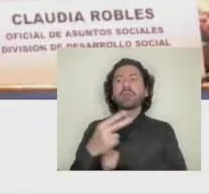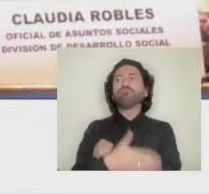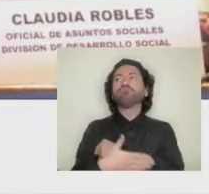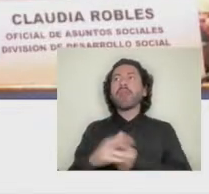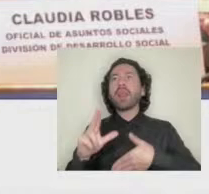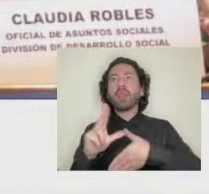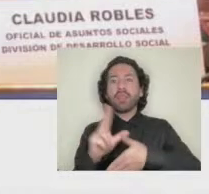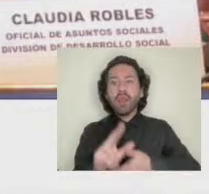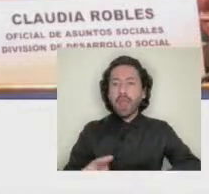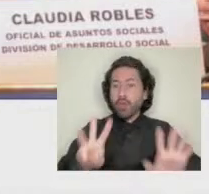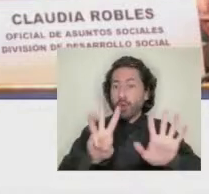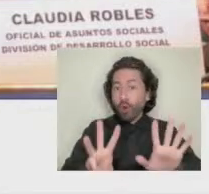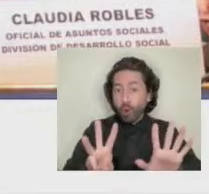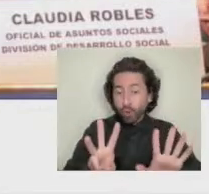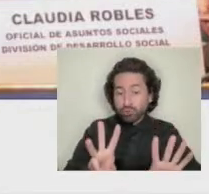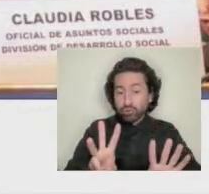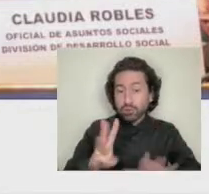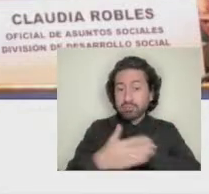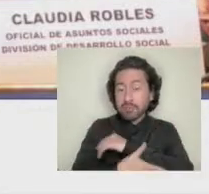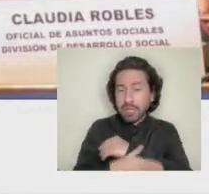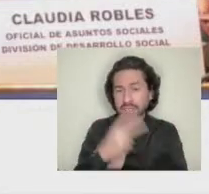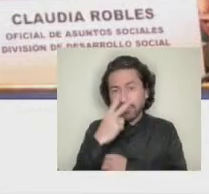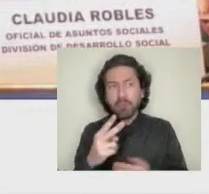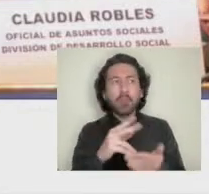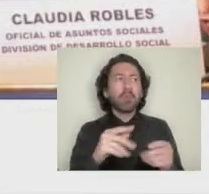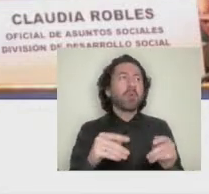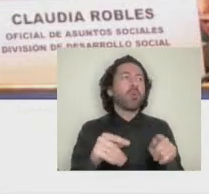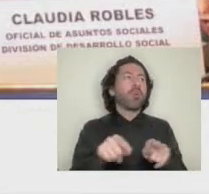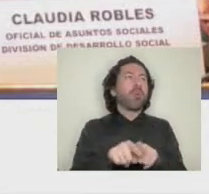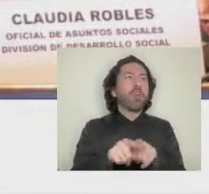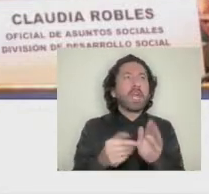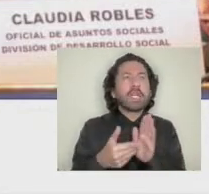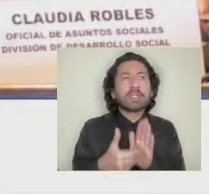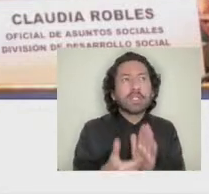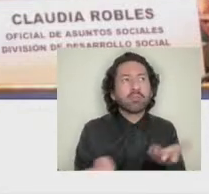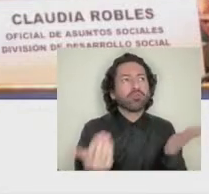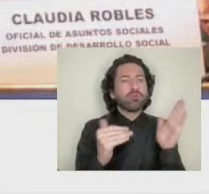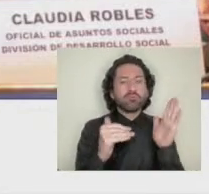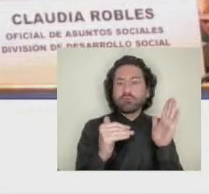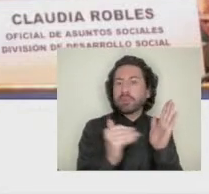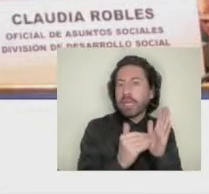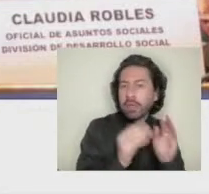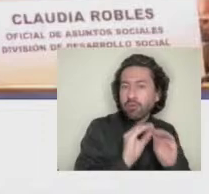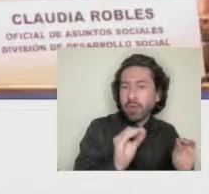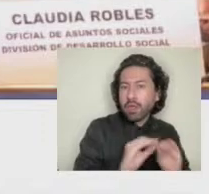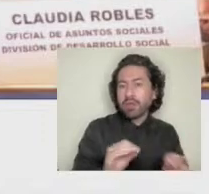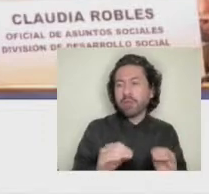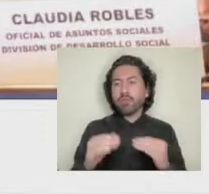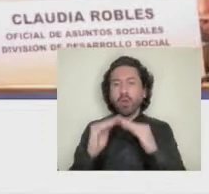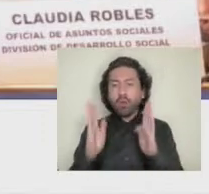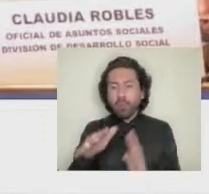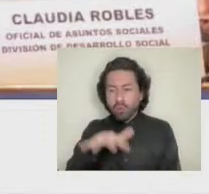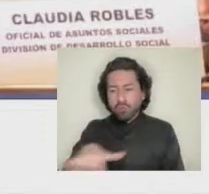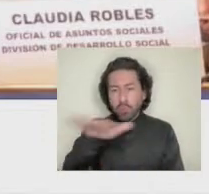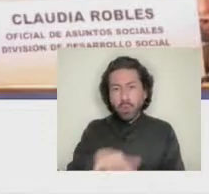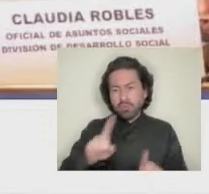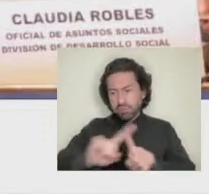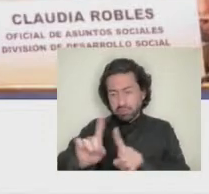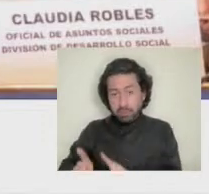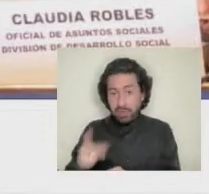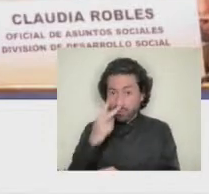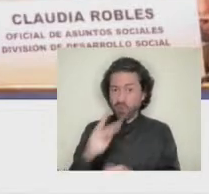find that dimensions such as the educational level, where people work, or their places of residence evidence